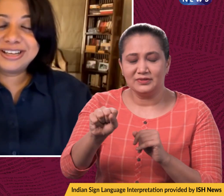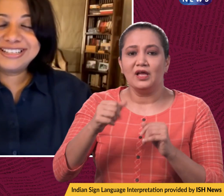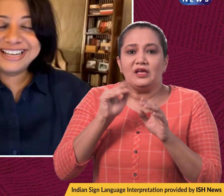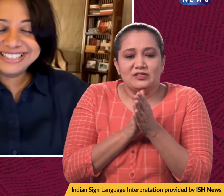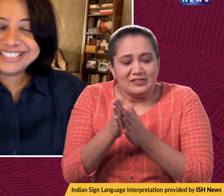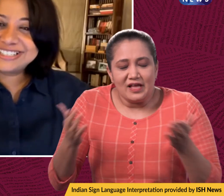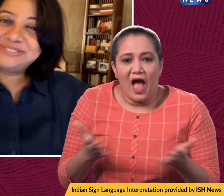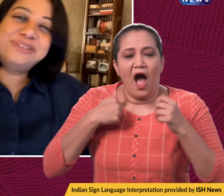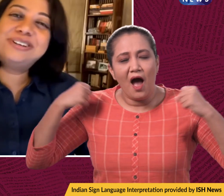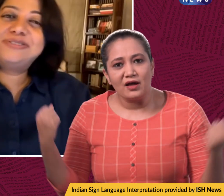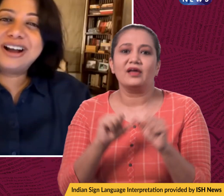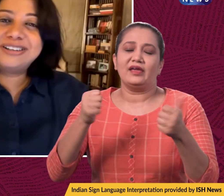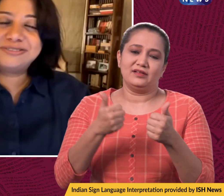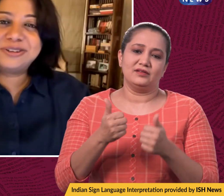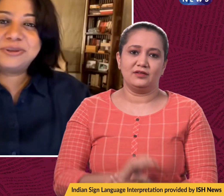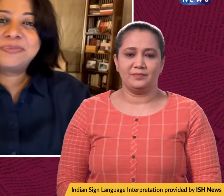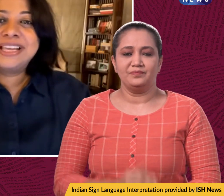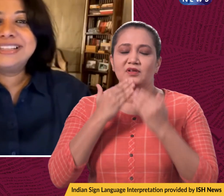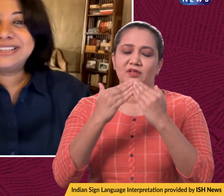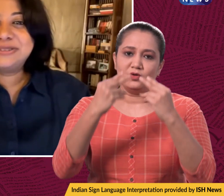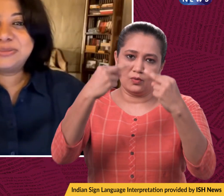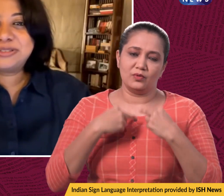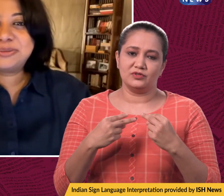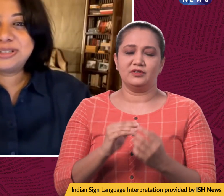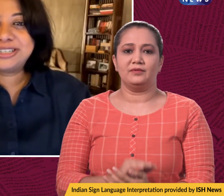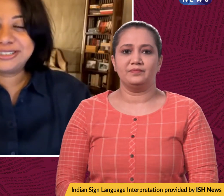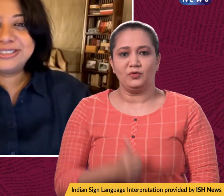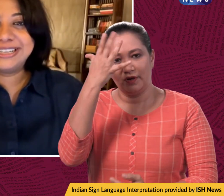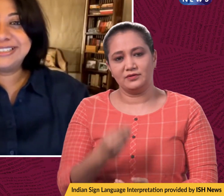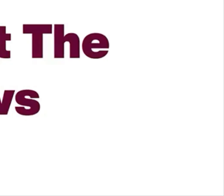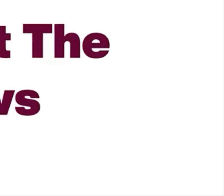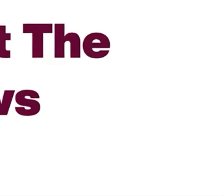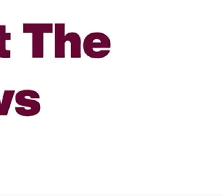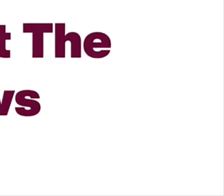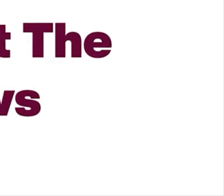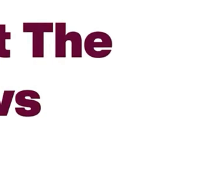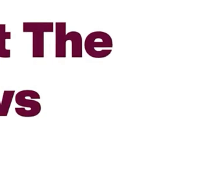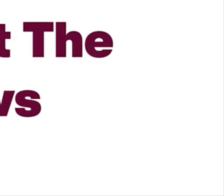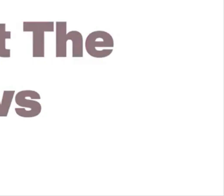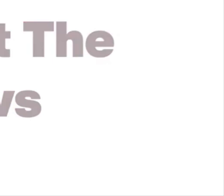encourages us to work harder for you. Thank you so much for watching. Good night.